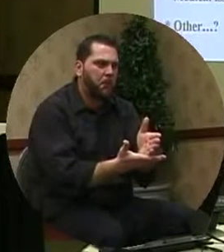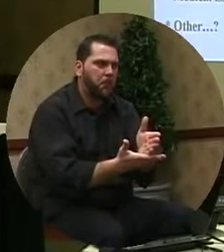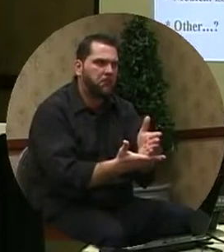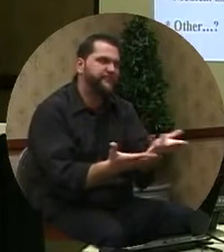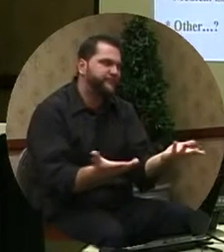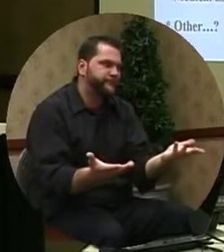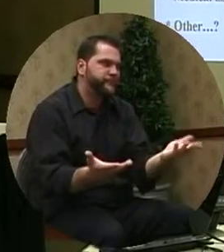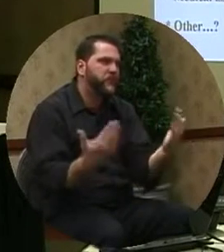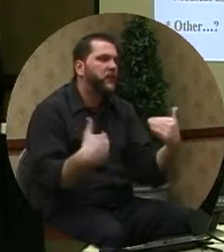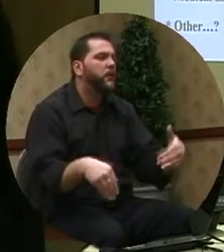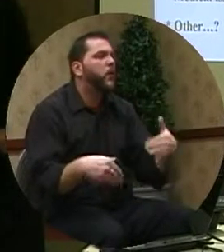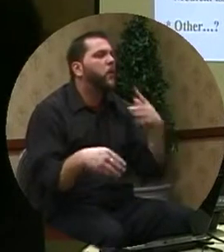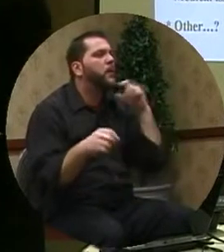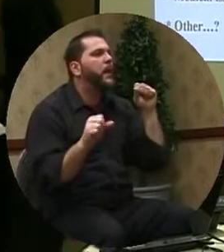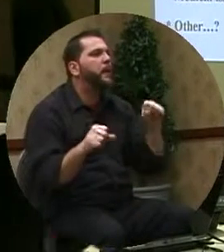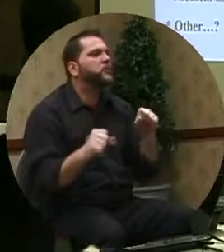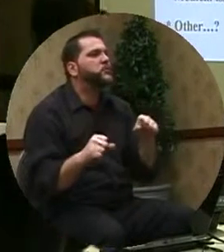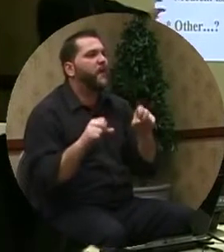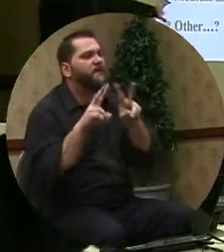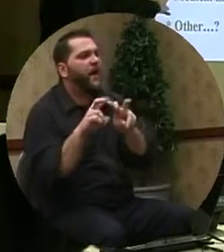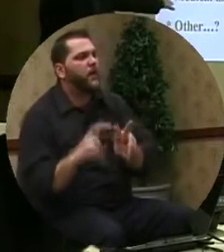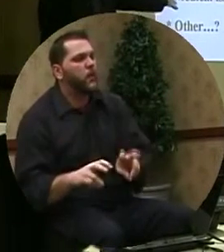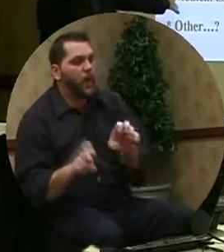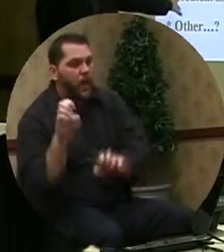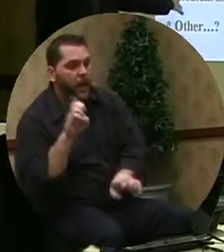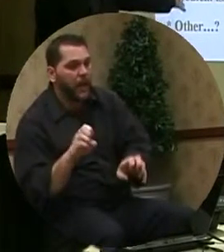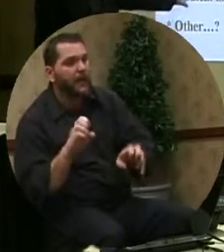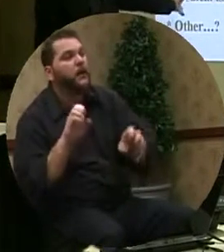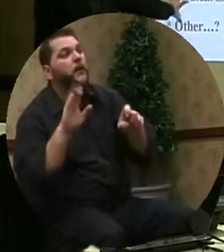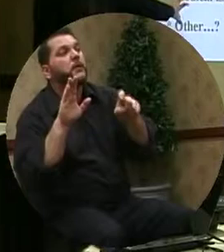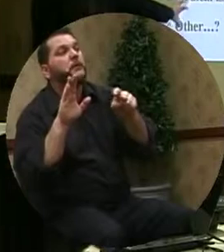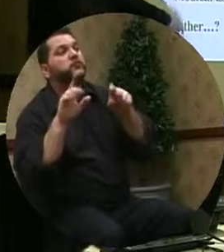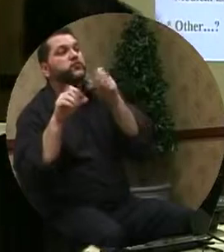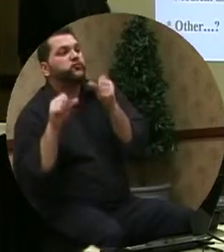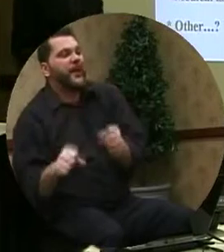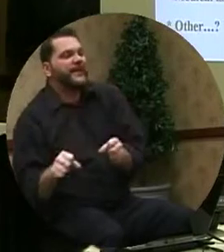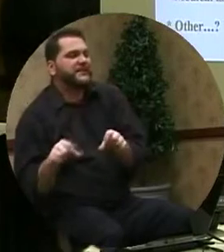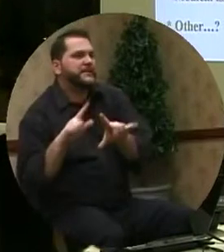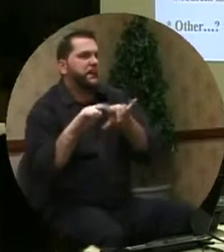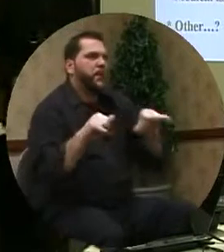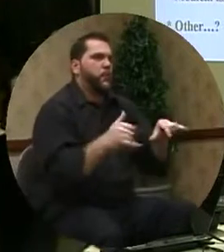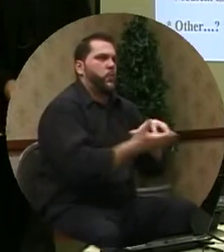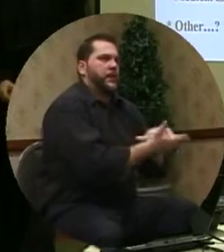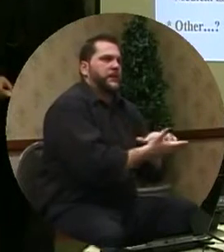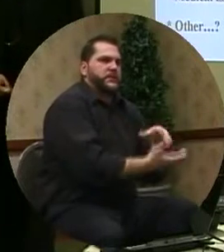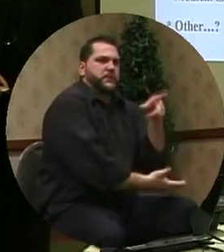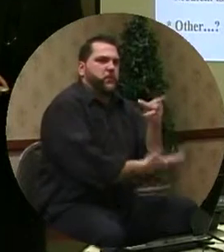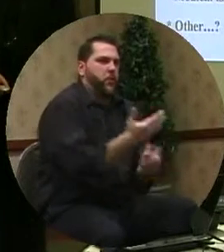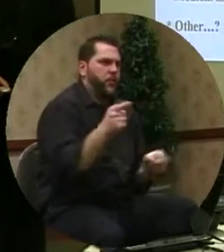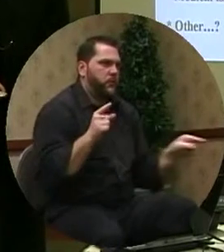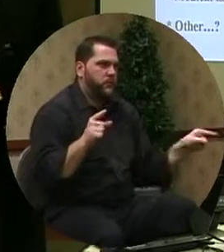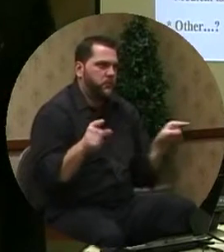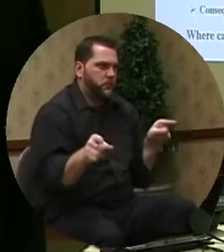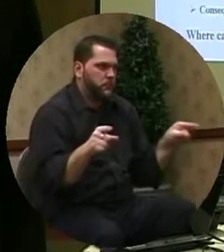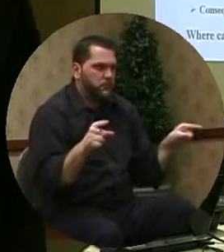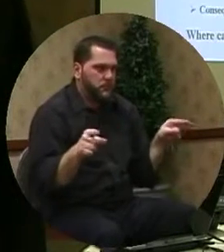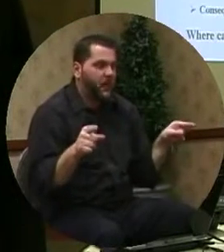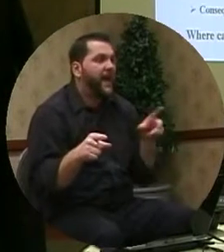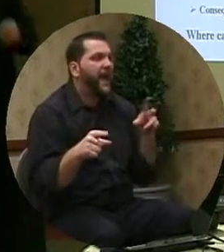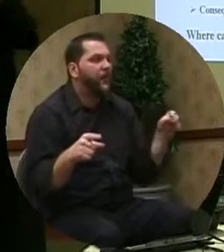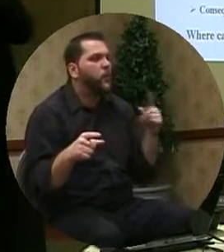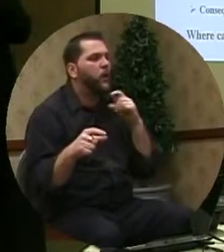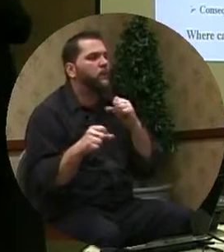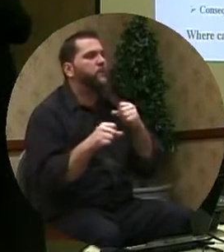and doing rule-outs, physical issues, medical issues, and other things that may be causing the behavior other than simply meeting